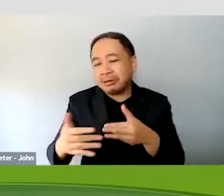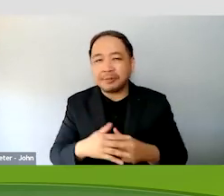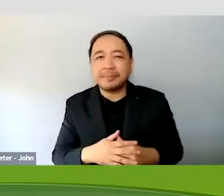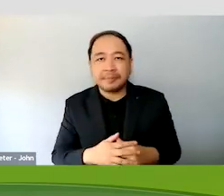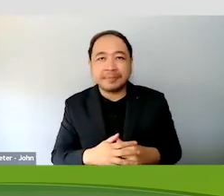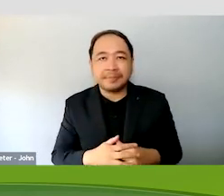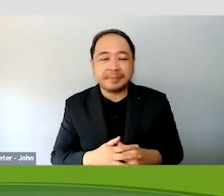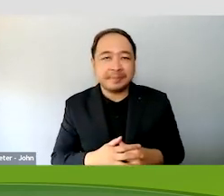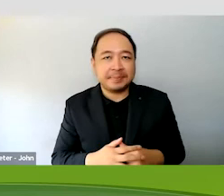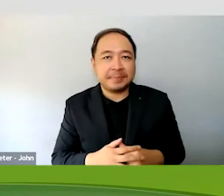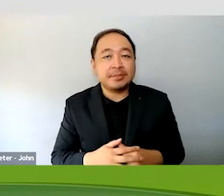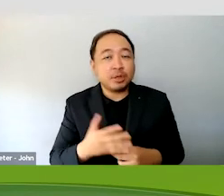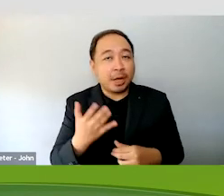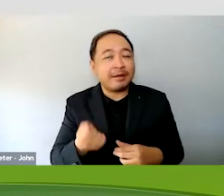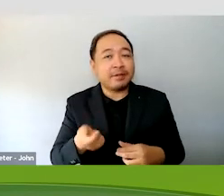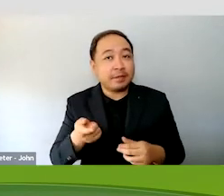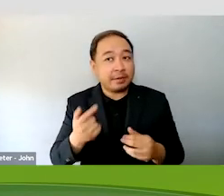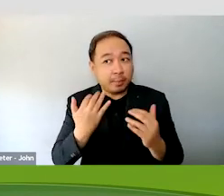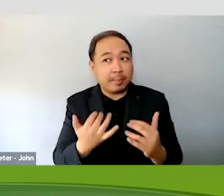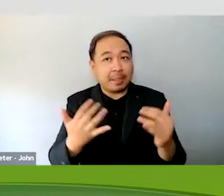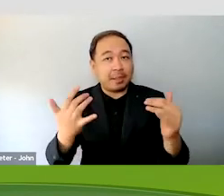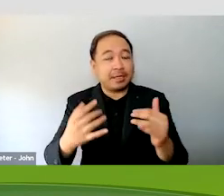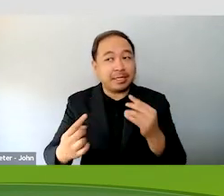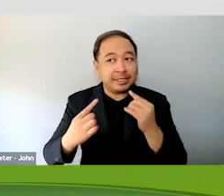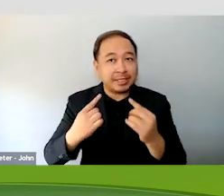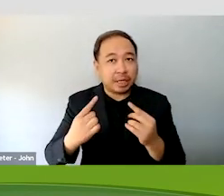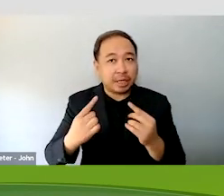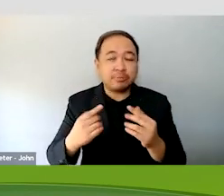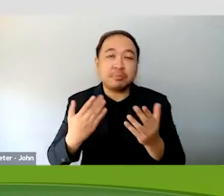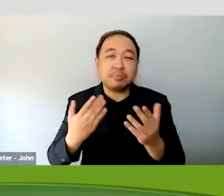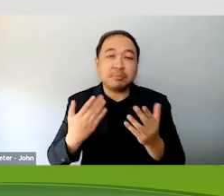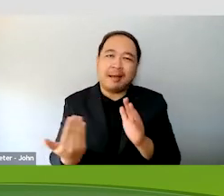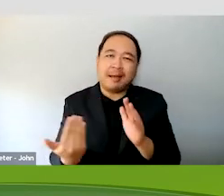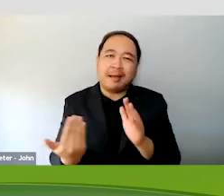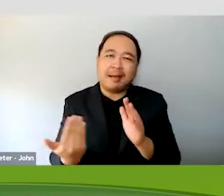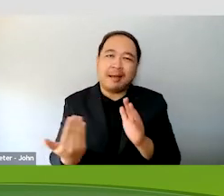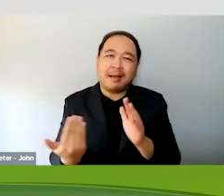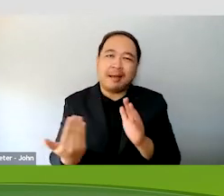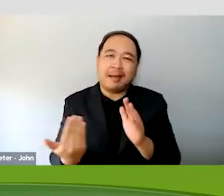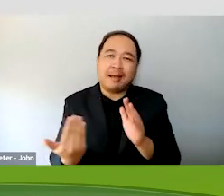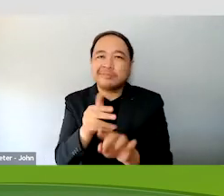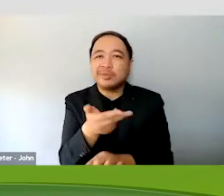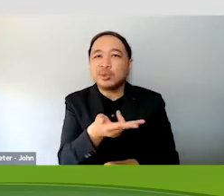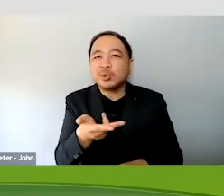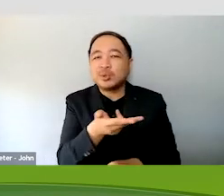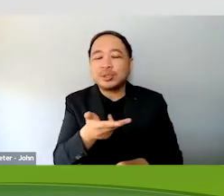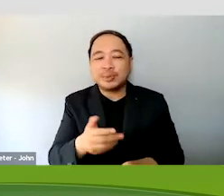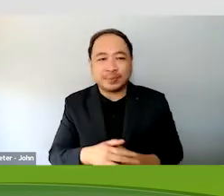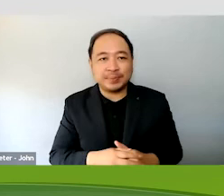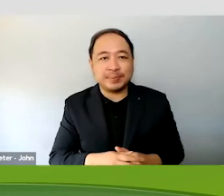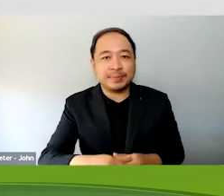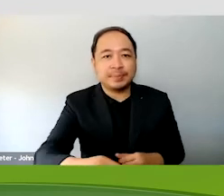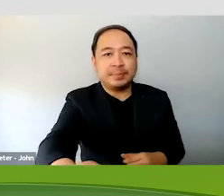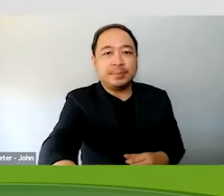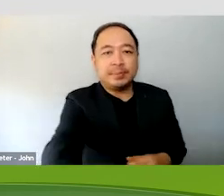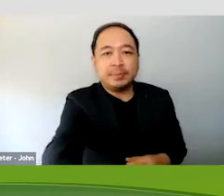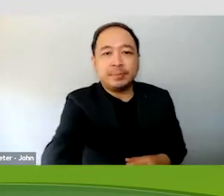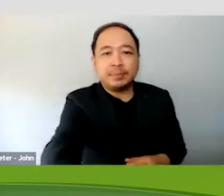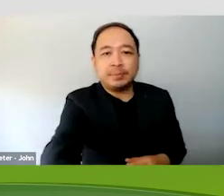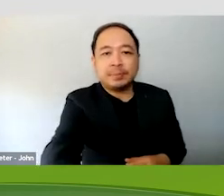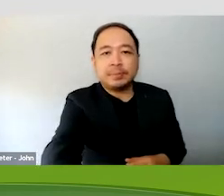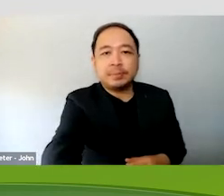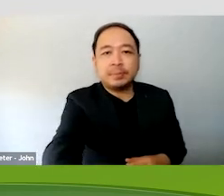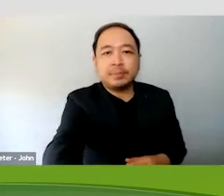plenary session that we're going into now. So, dear delegates, I would now like to invite interventions from the